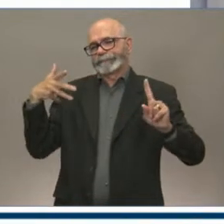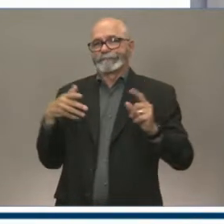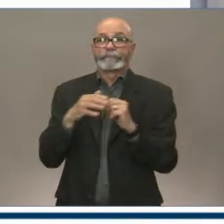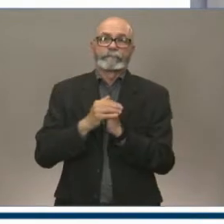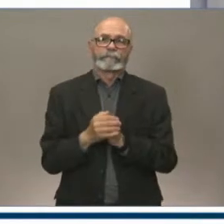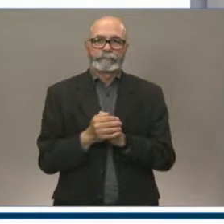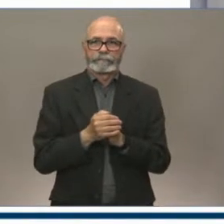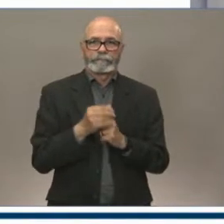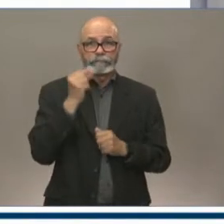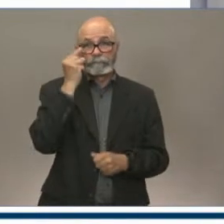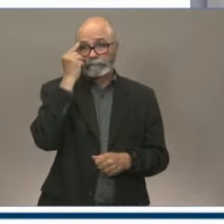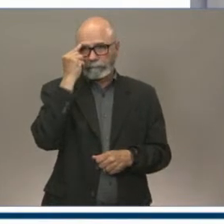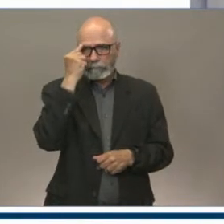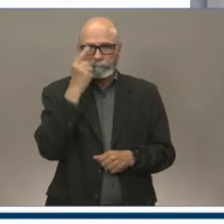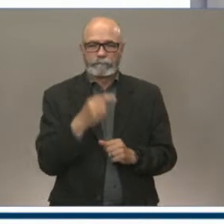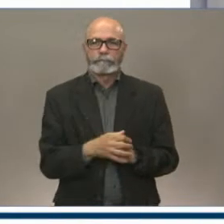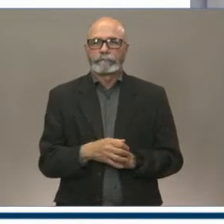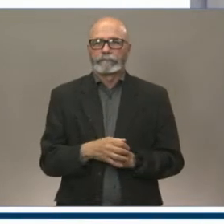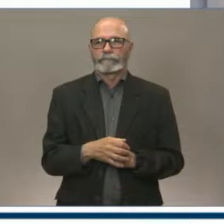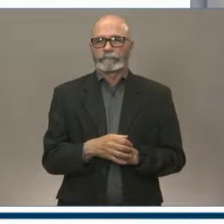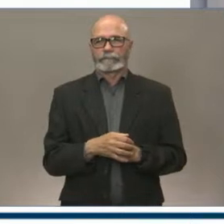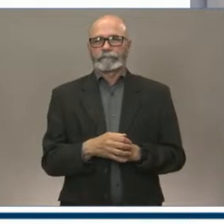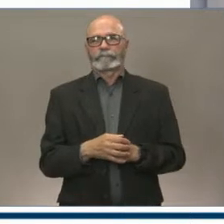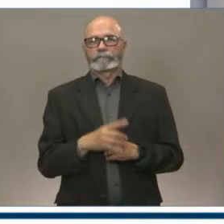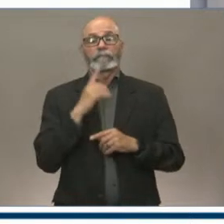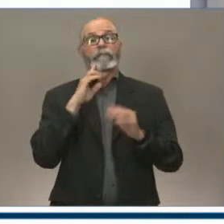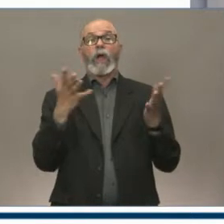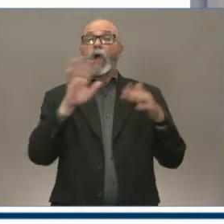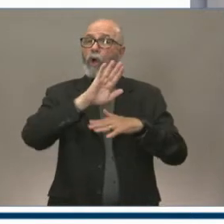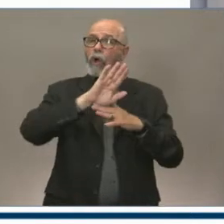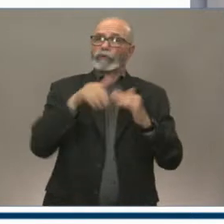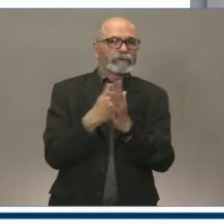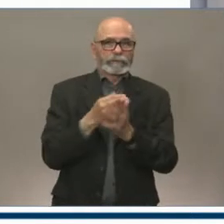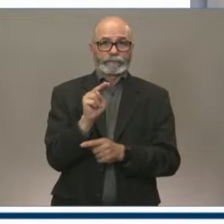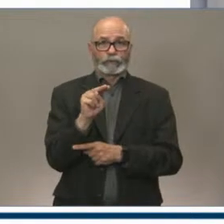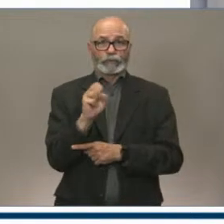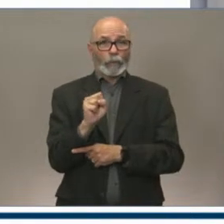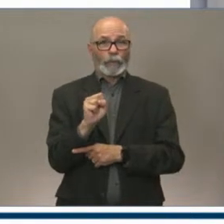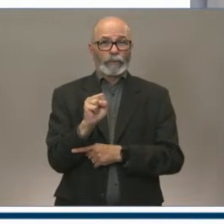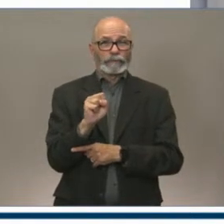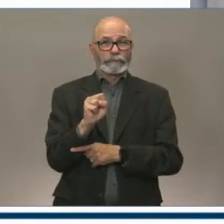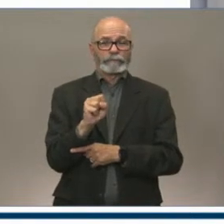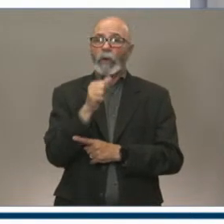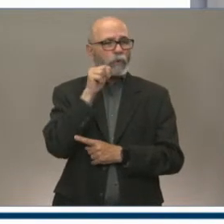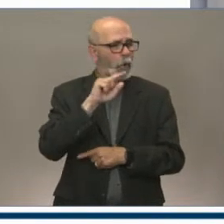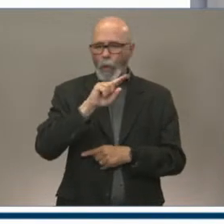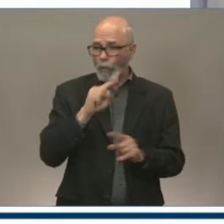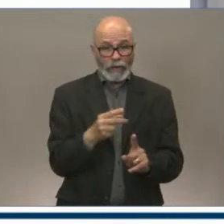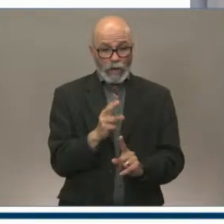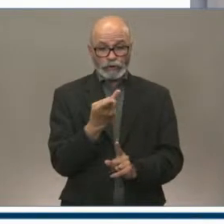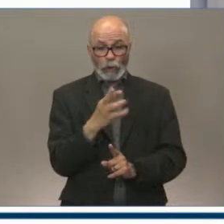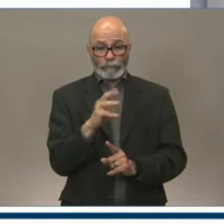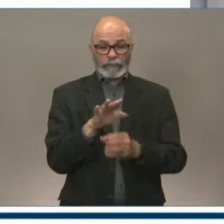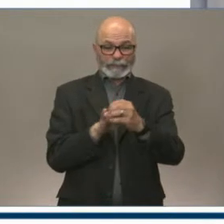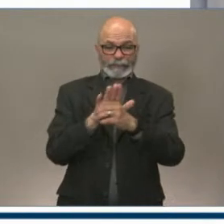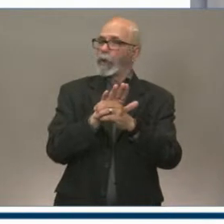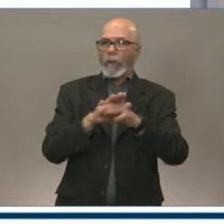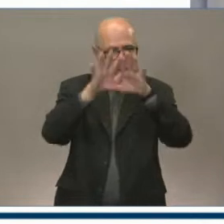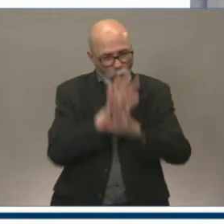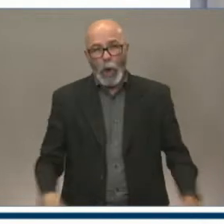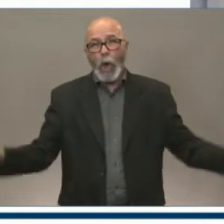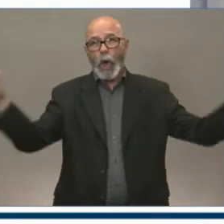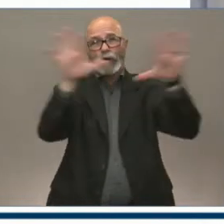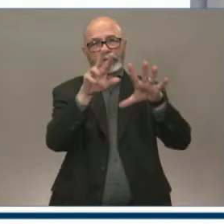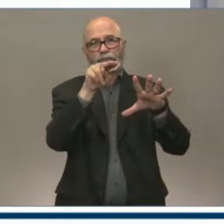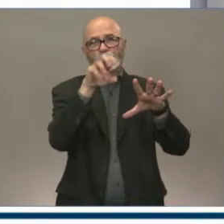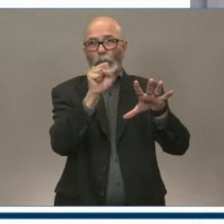is also extending to the rest of the province, so not only HRM, that's the whole province. For families with large